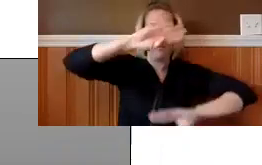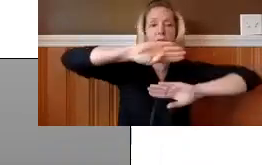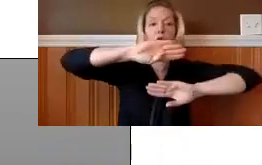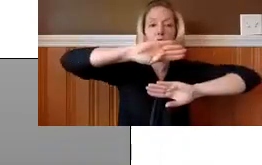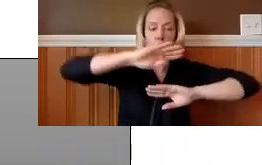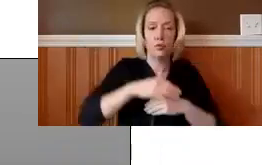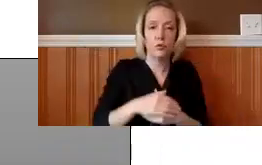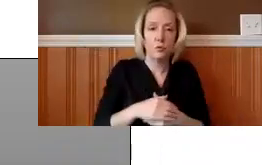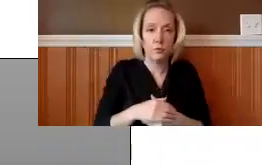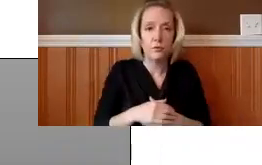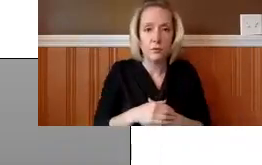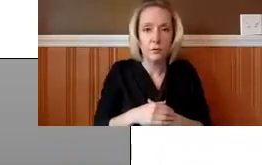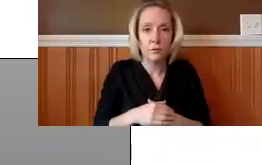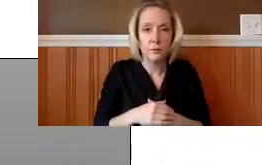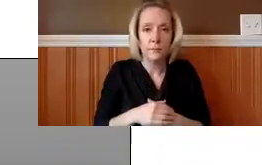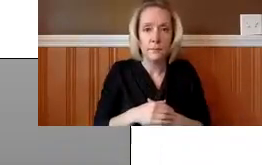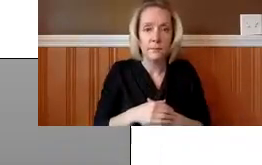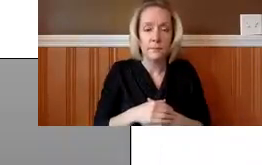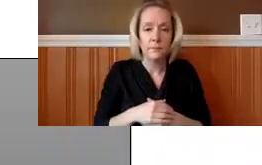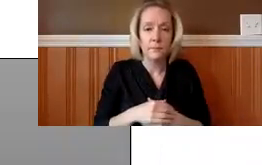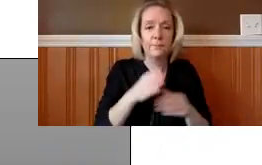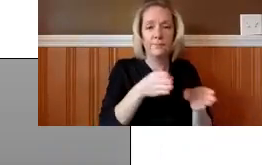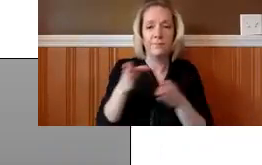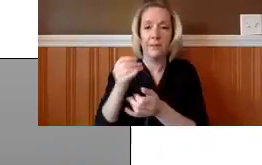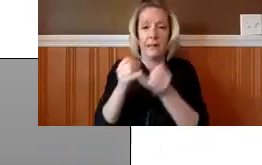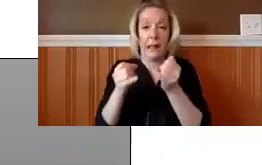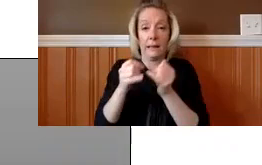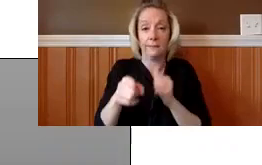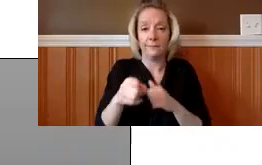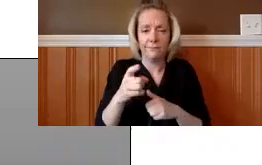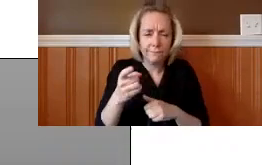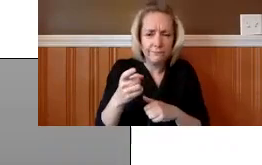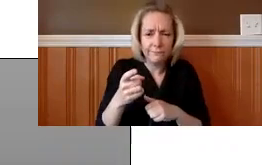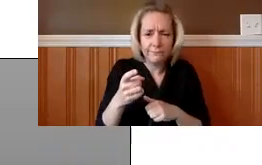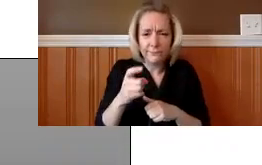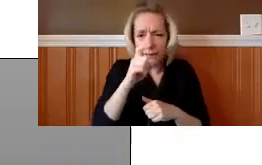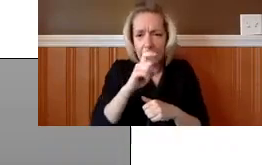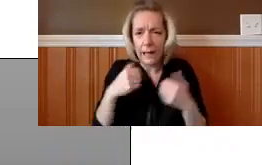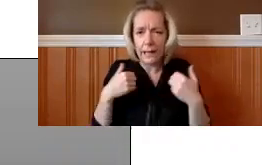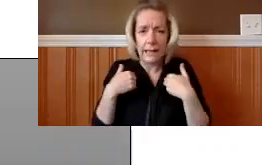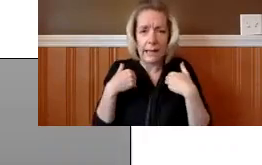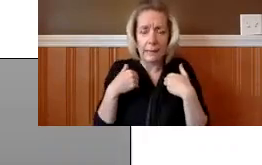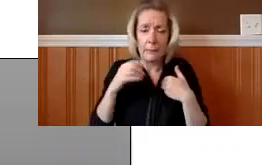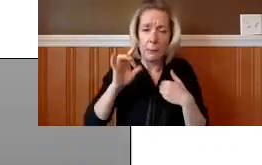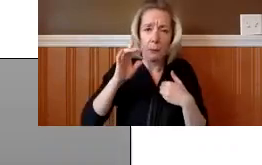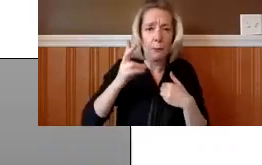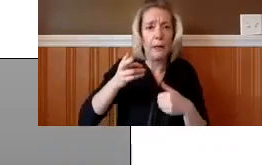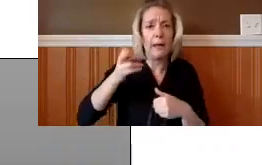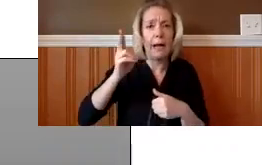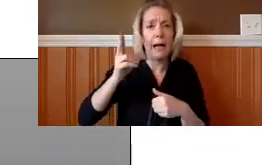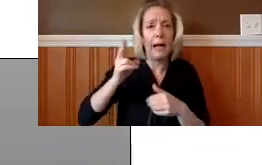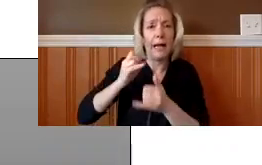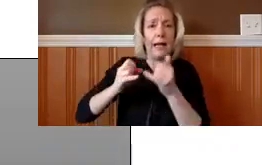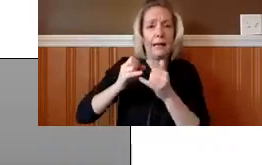then this crazy stuffed animal thing that's high phase 3 kind of thing with